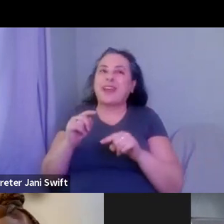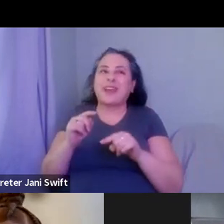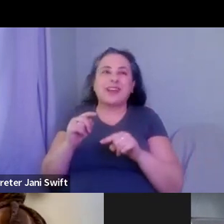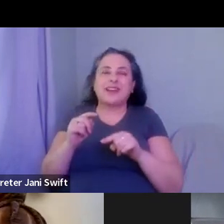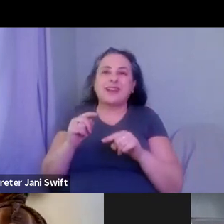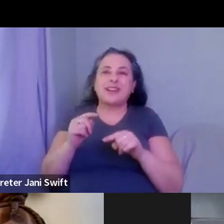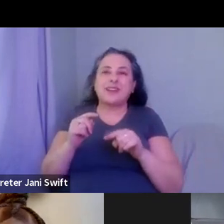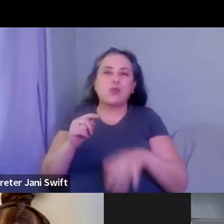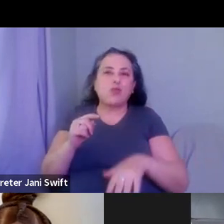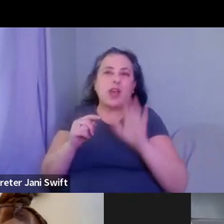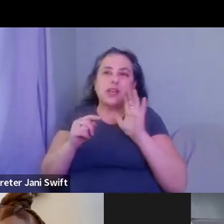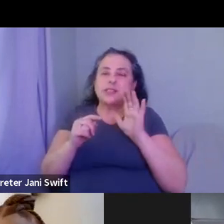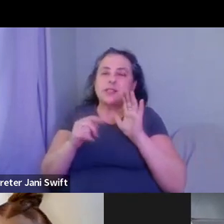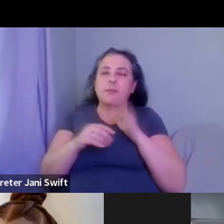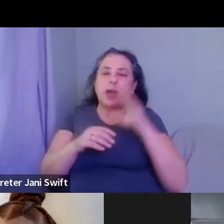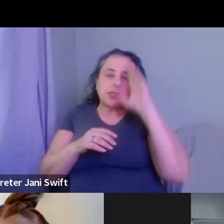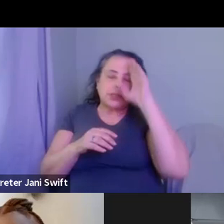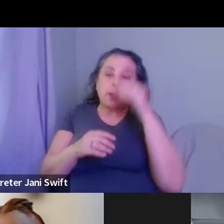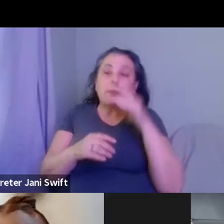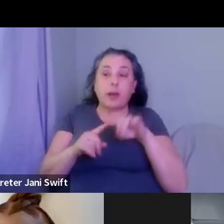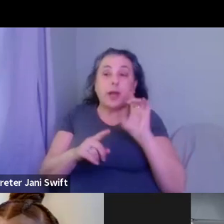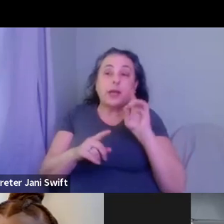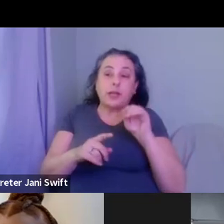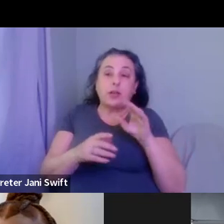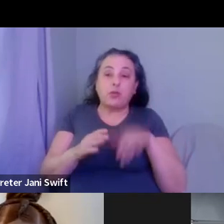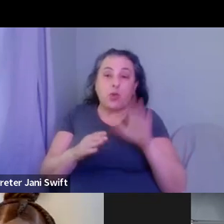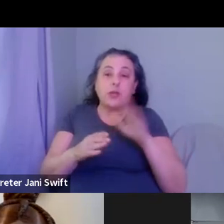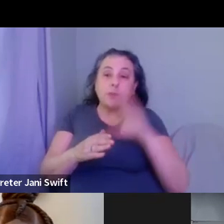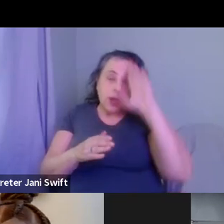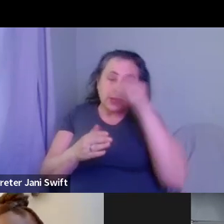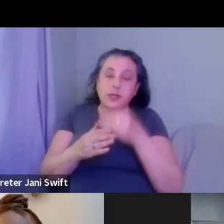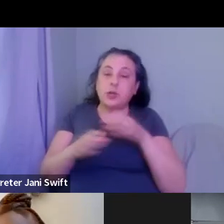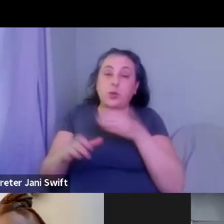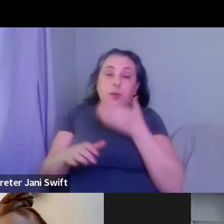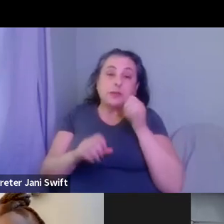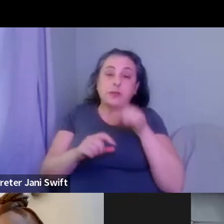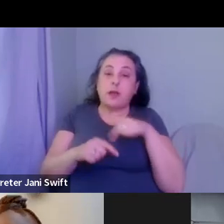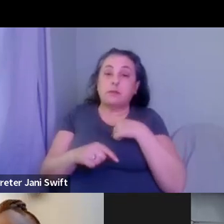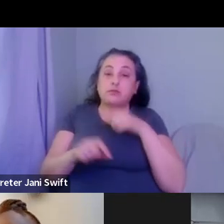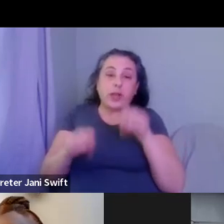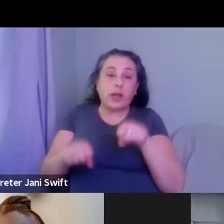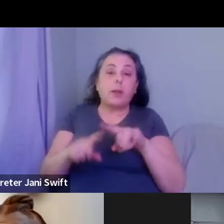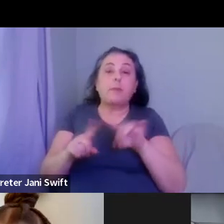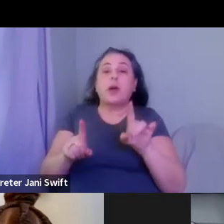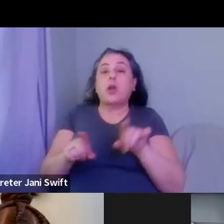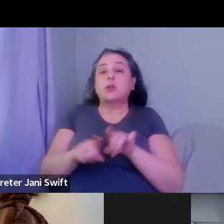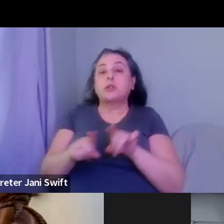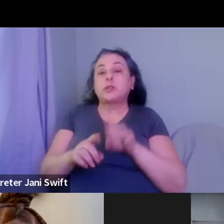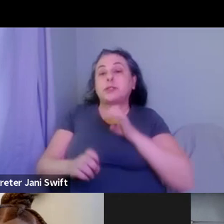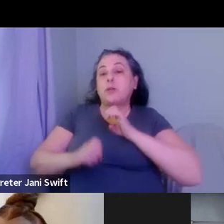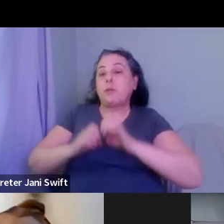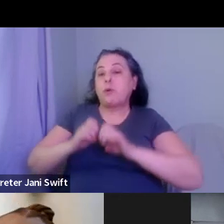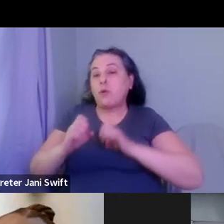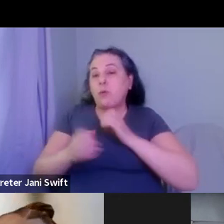did raise my son and family and try to do the best you can, but also the